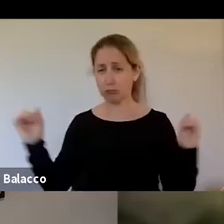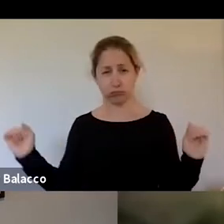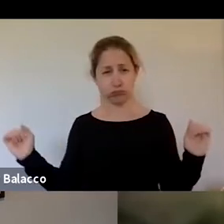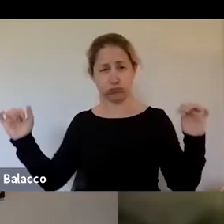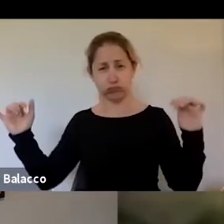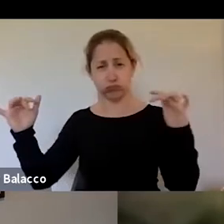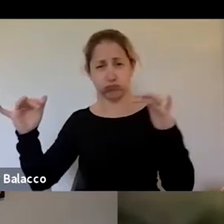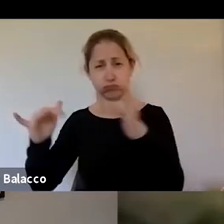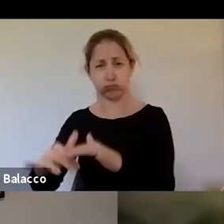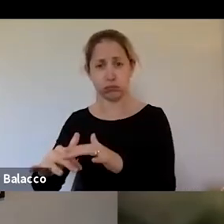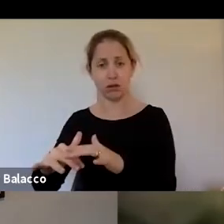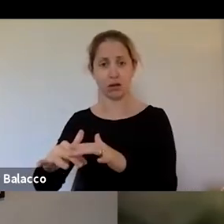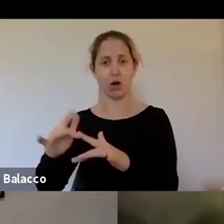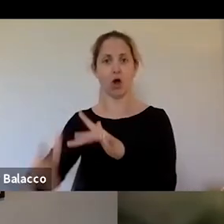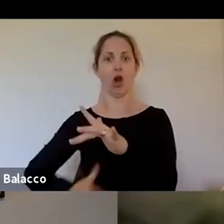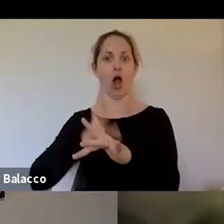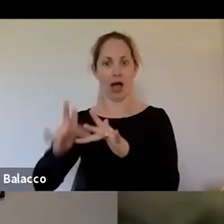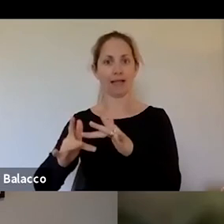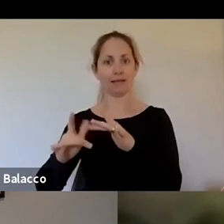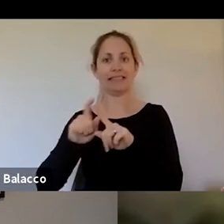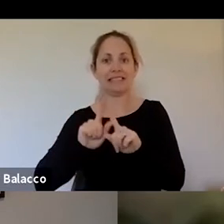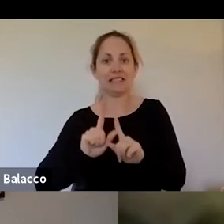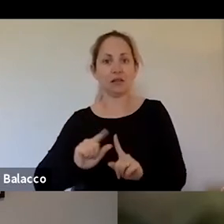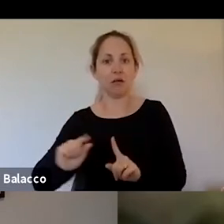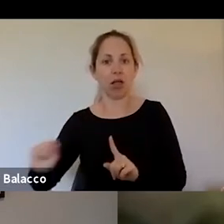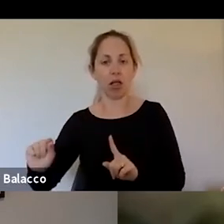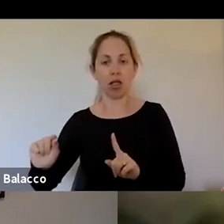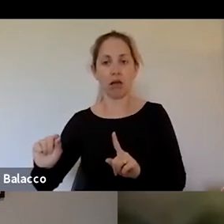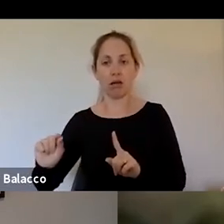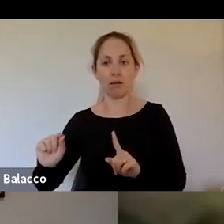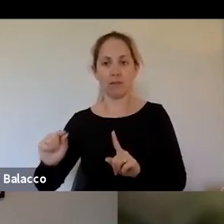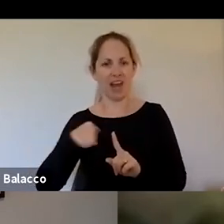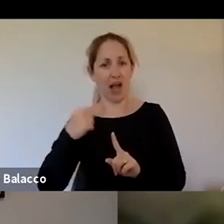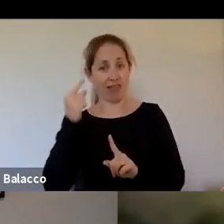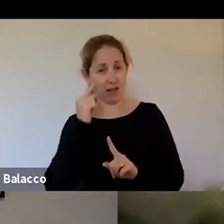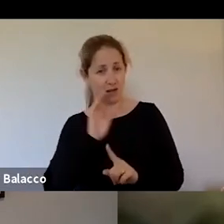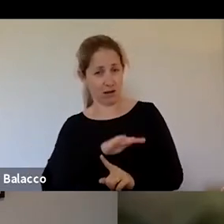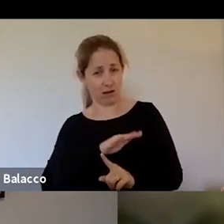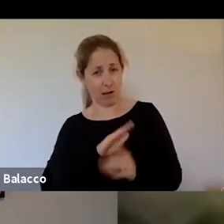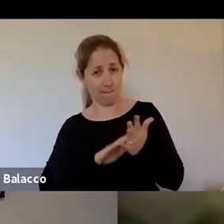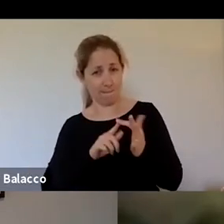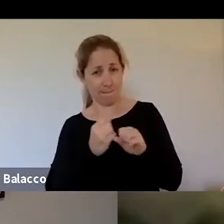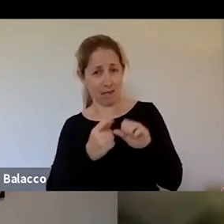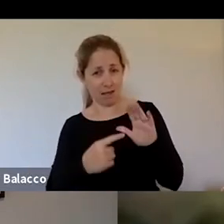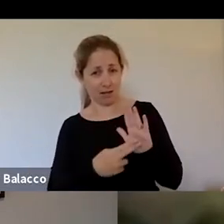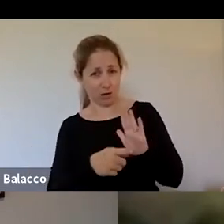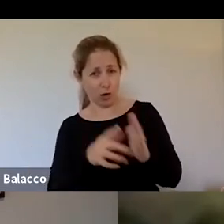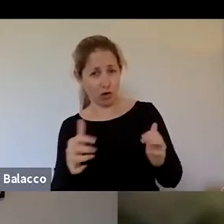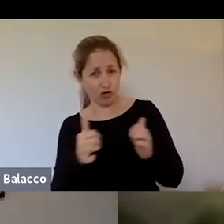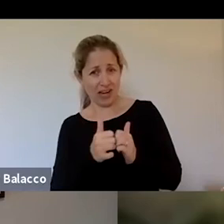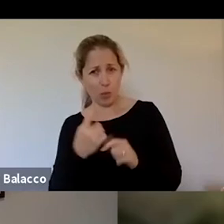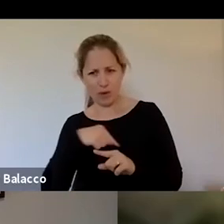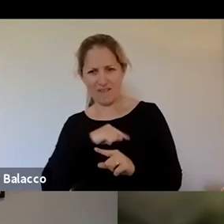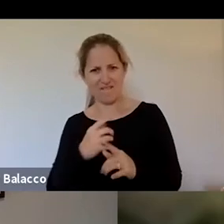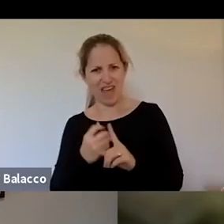so interesting. You know, I think we found, Megan, I know the figure, like 40% of all arts patrons